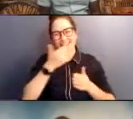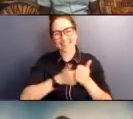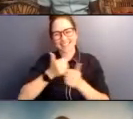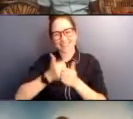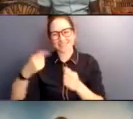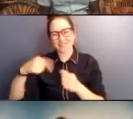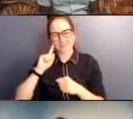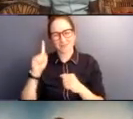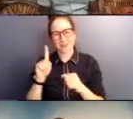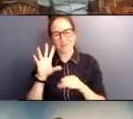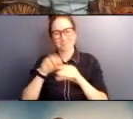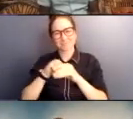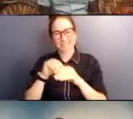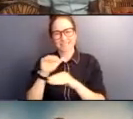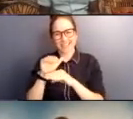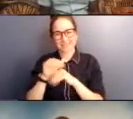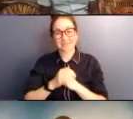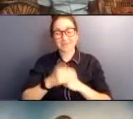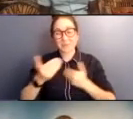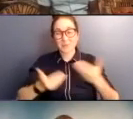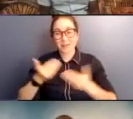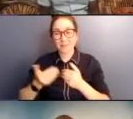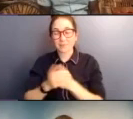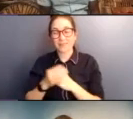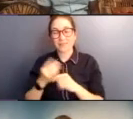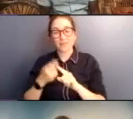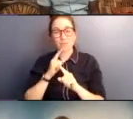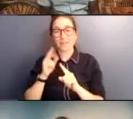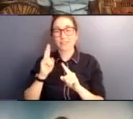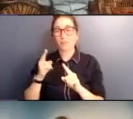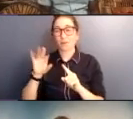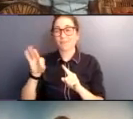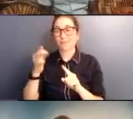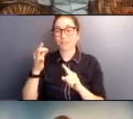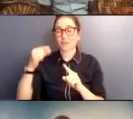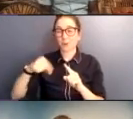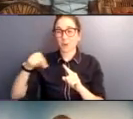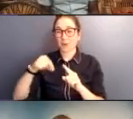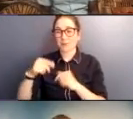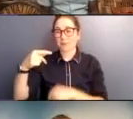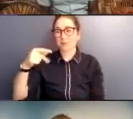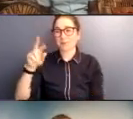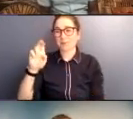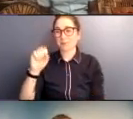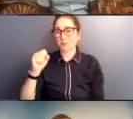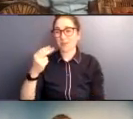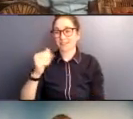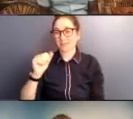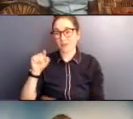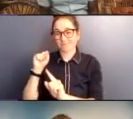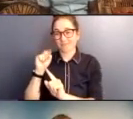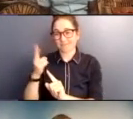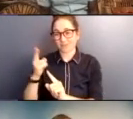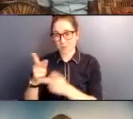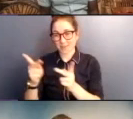for being a participant and welcome you from the historic French Quarter and Preservation Hall, also a historic place, but not